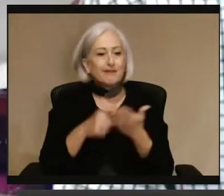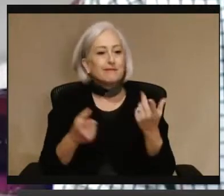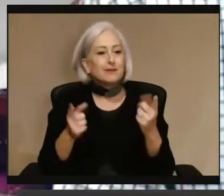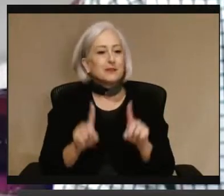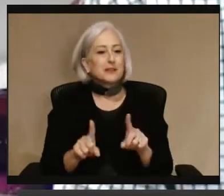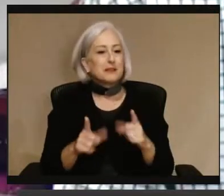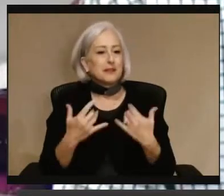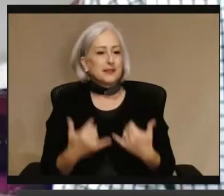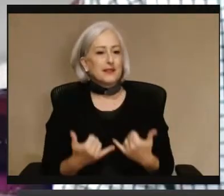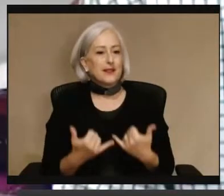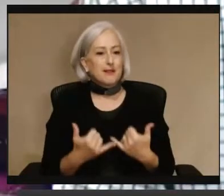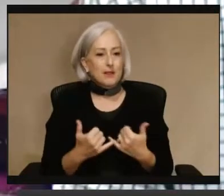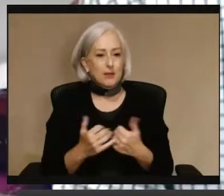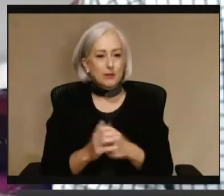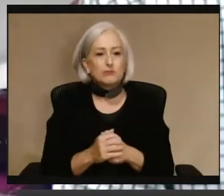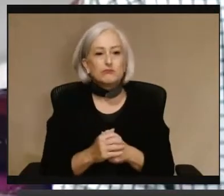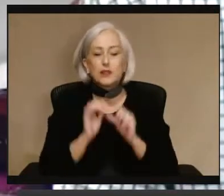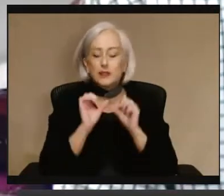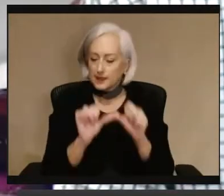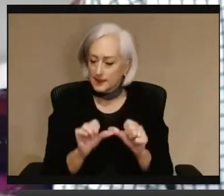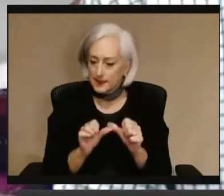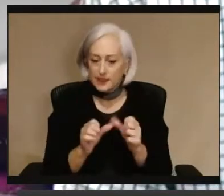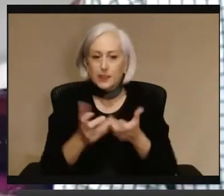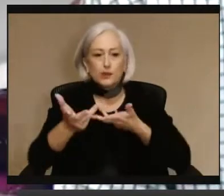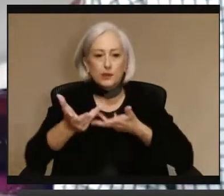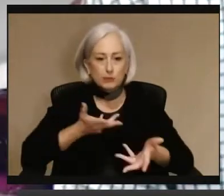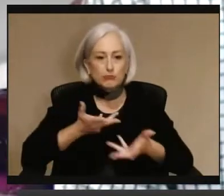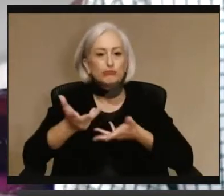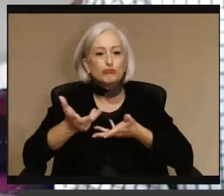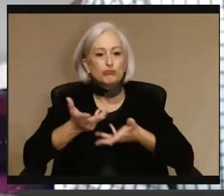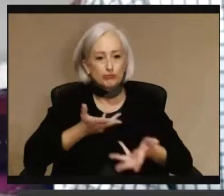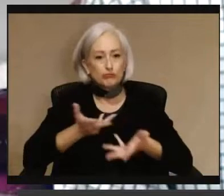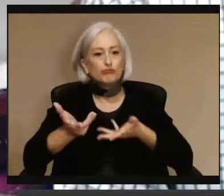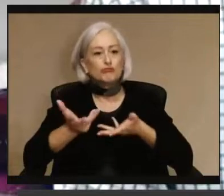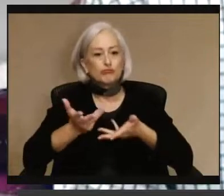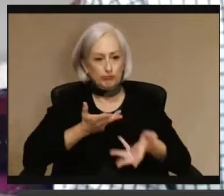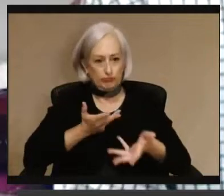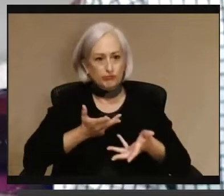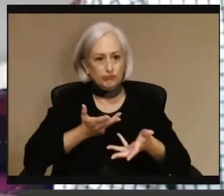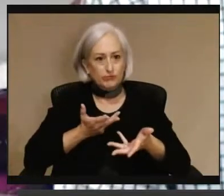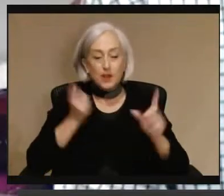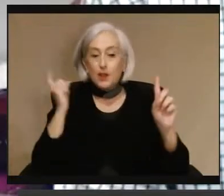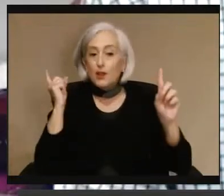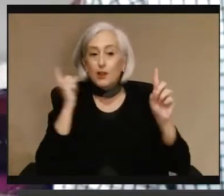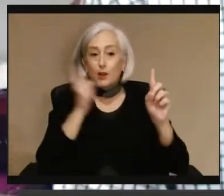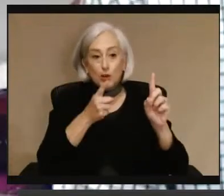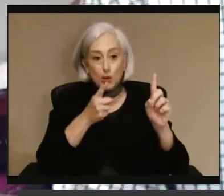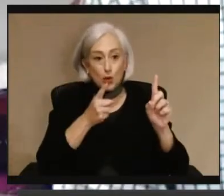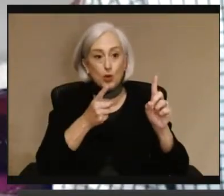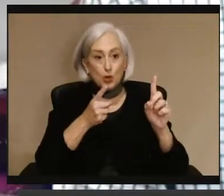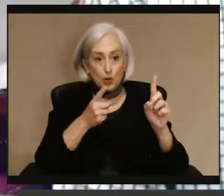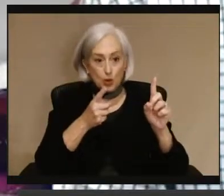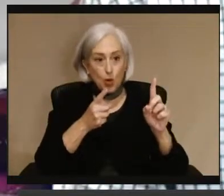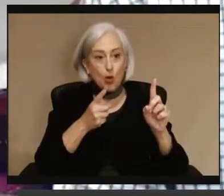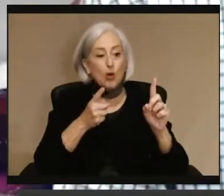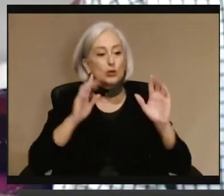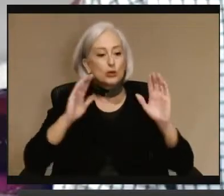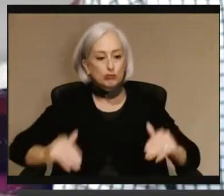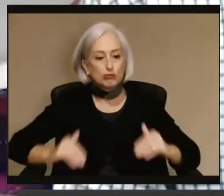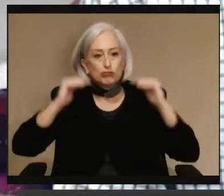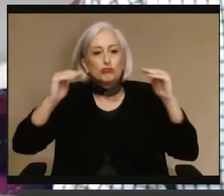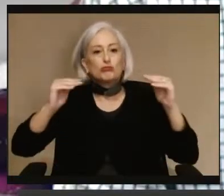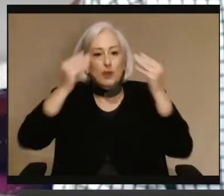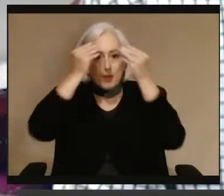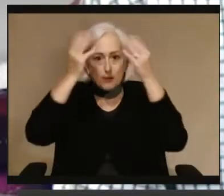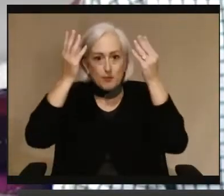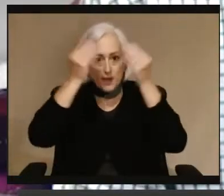about, continuing the conversation. Our goal to bring it to the stadium level actually happened last summer, and we were